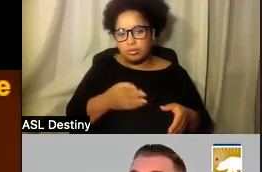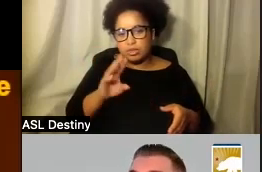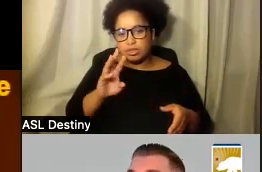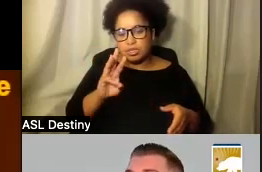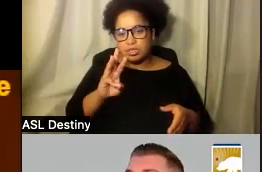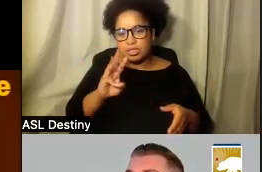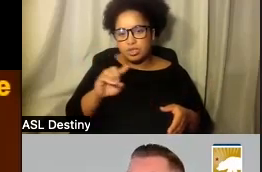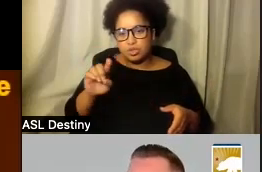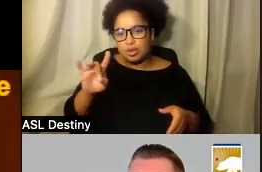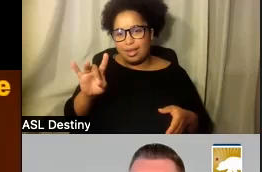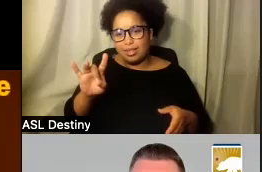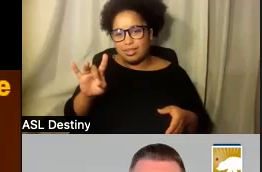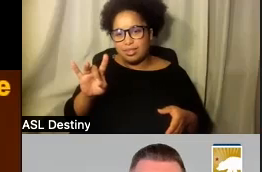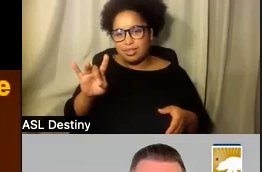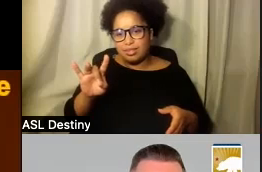of mud.